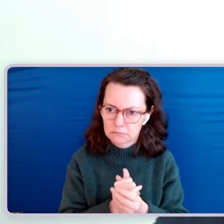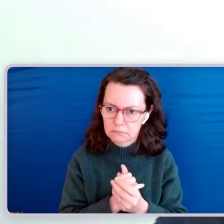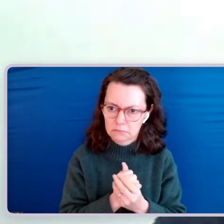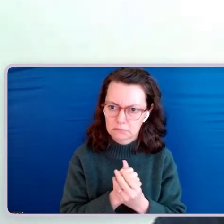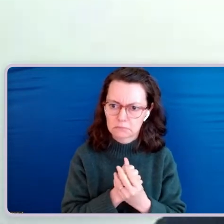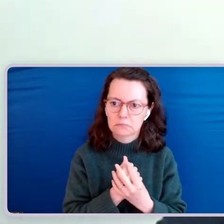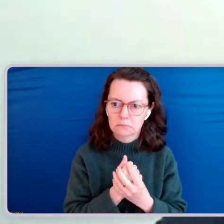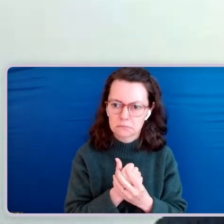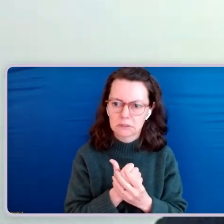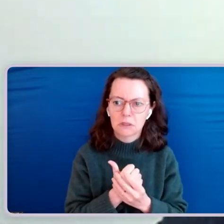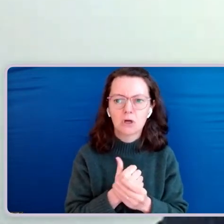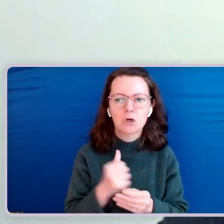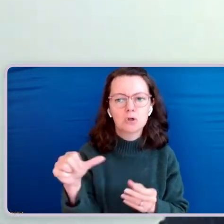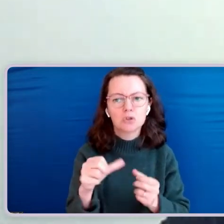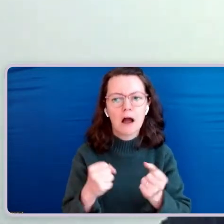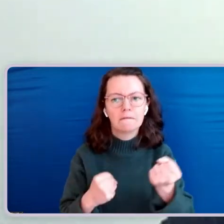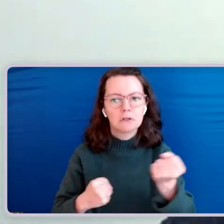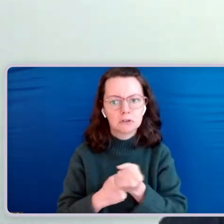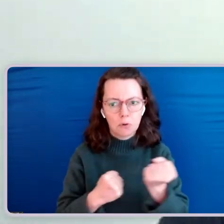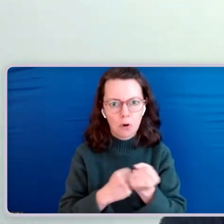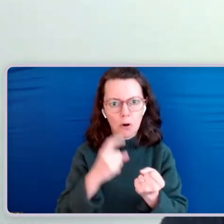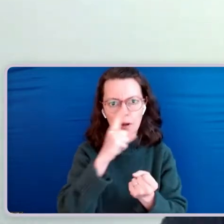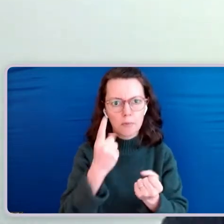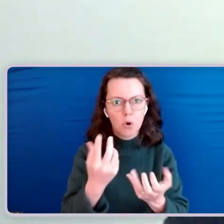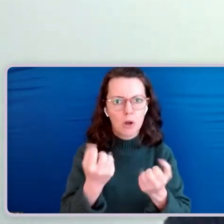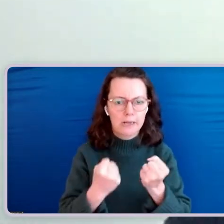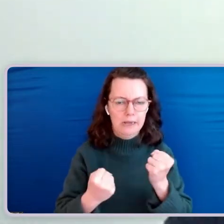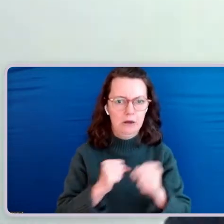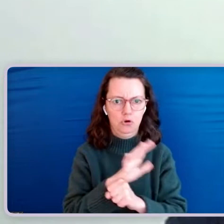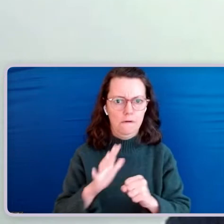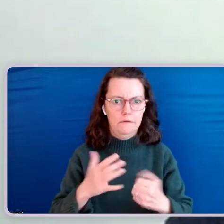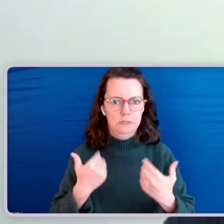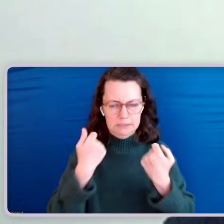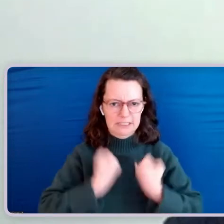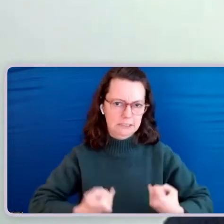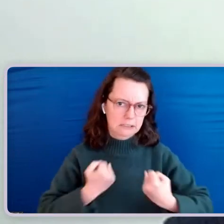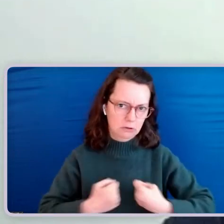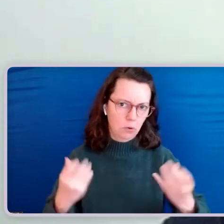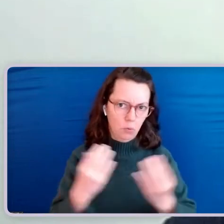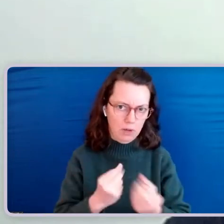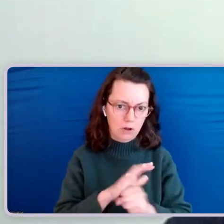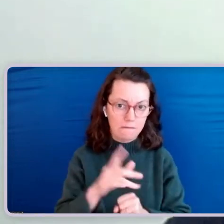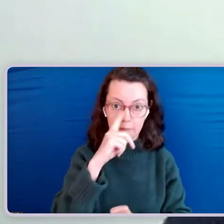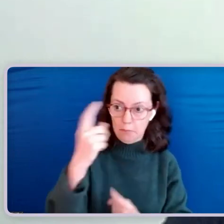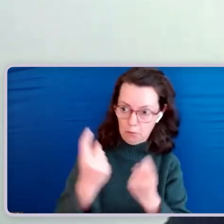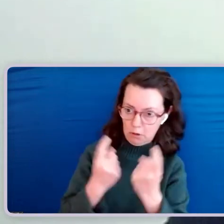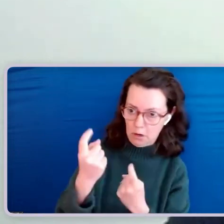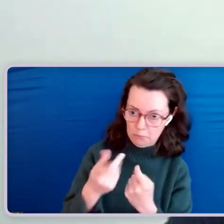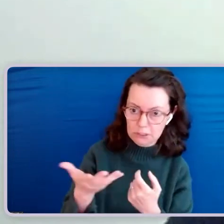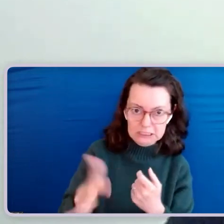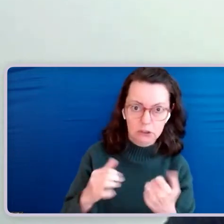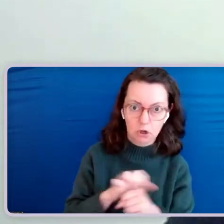of people who do get COVID, because we've had people come to us that have had COVID,